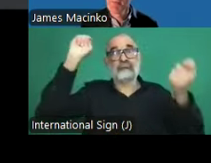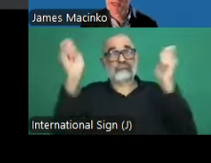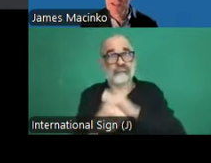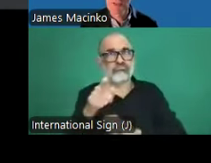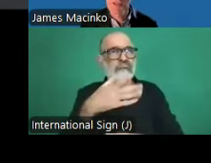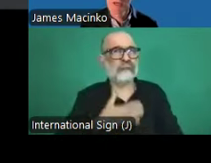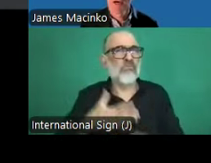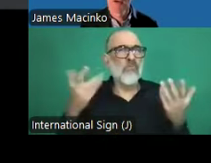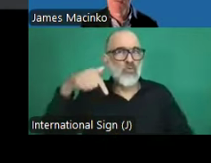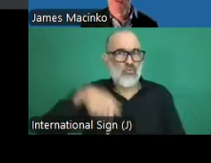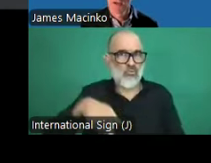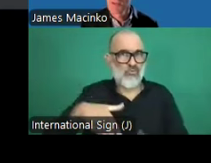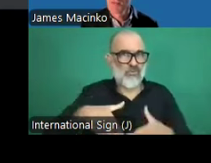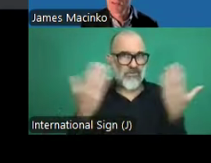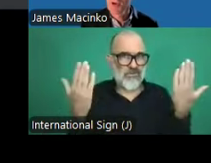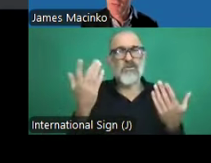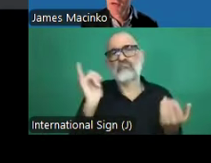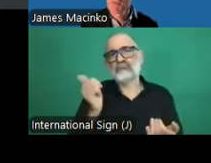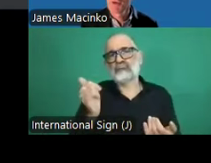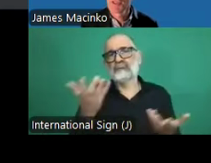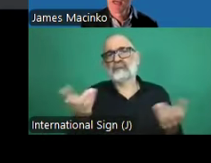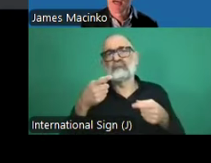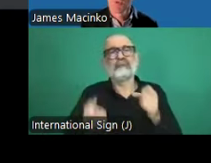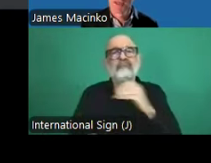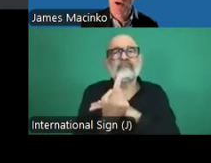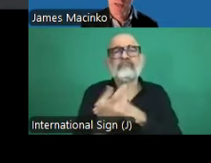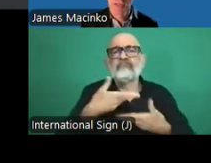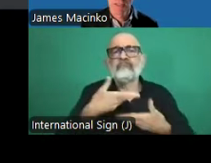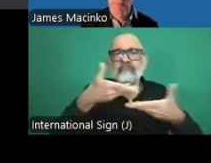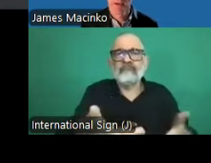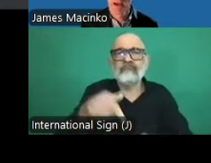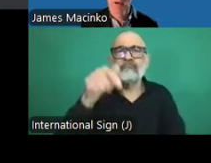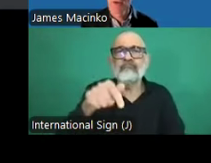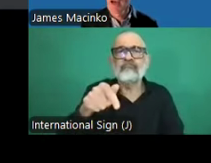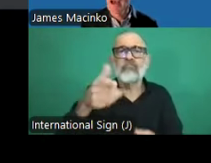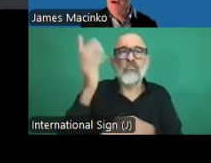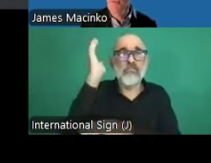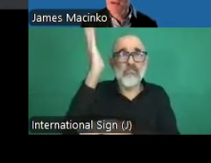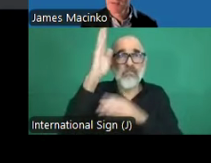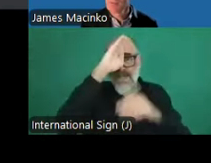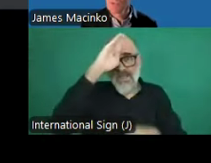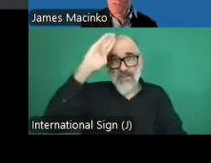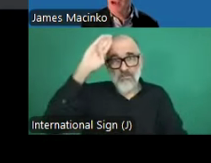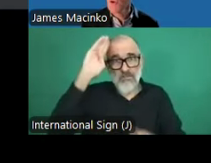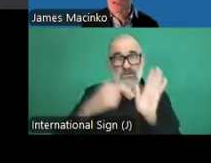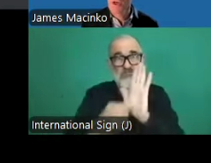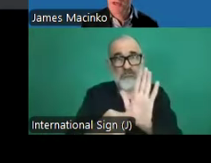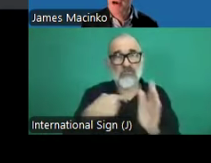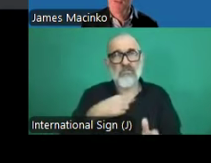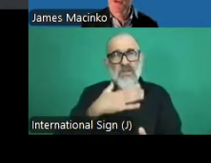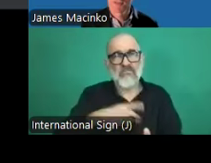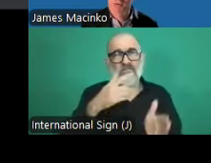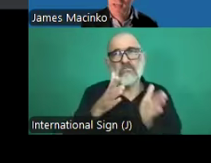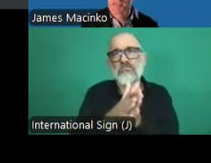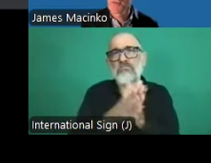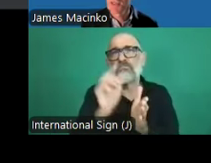specific measures of universal health coverage. I want to talk a little bit about how they work, how